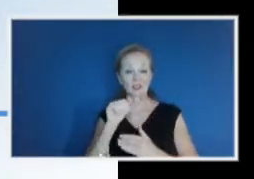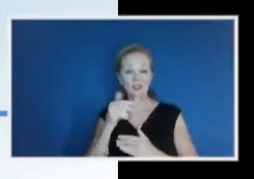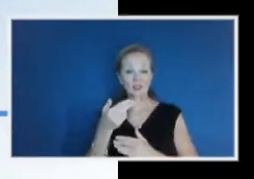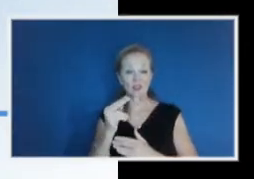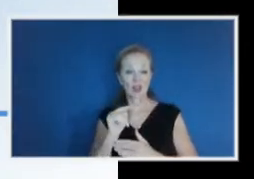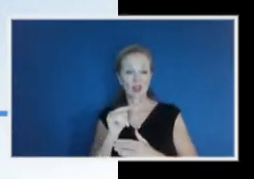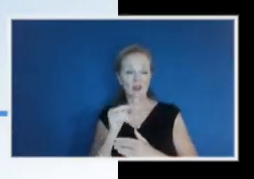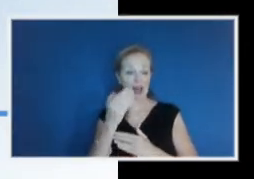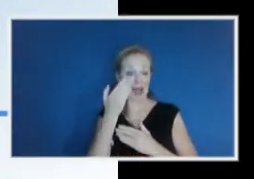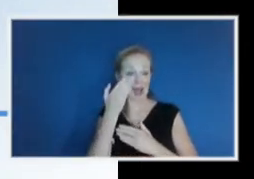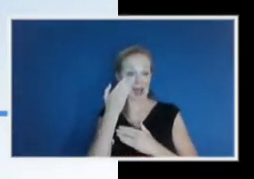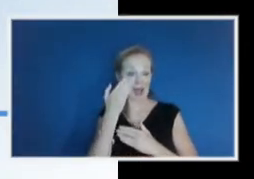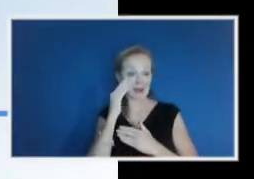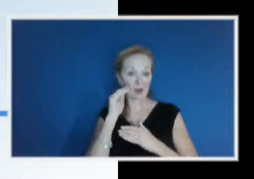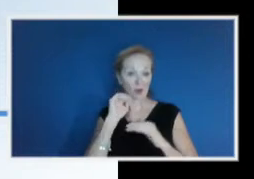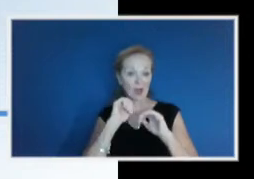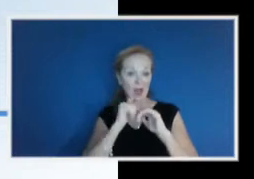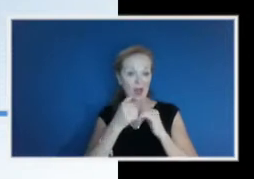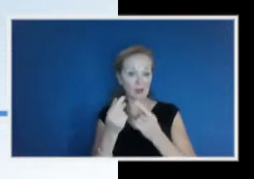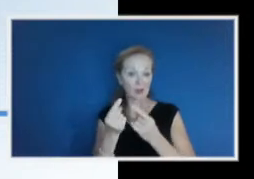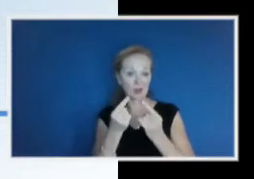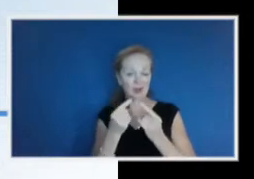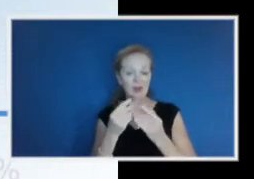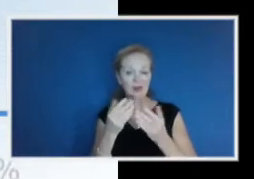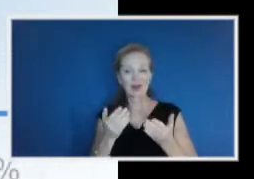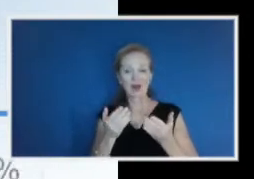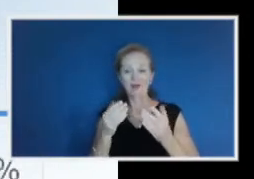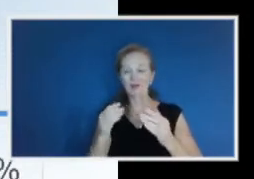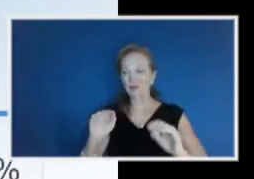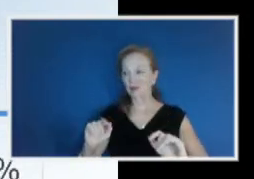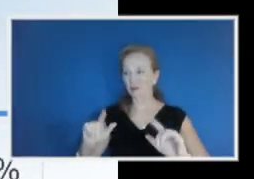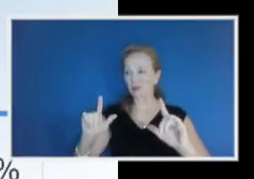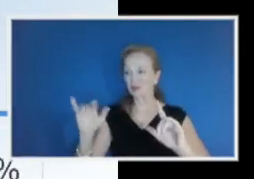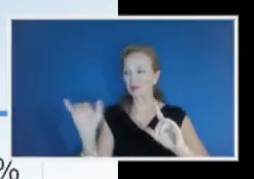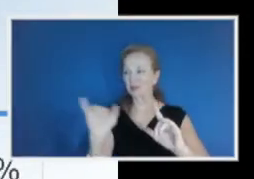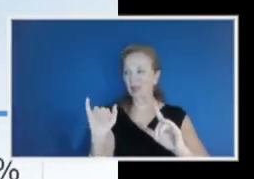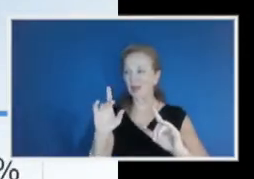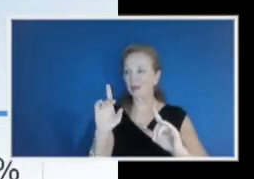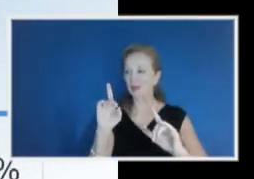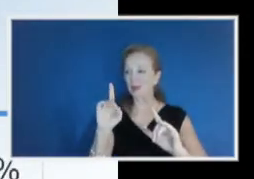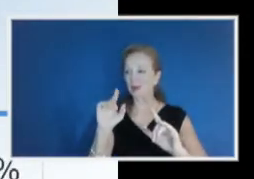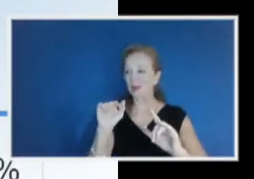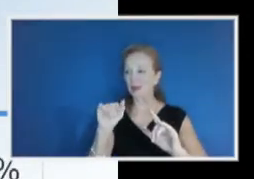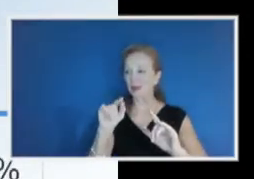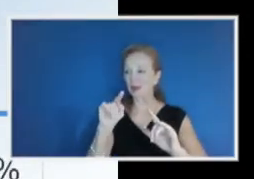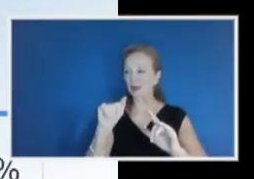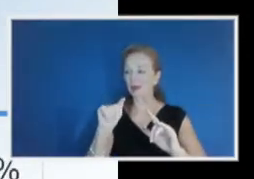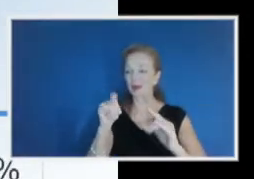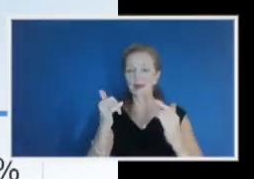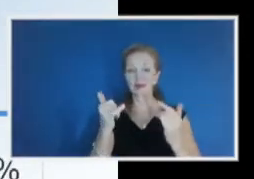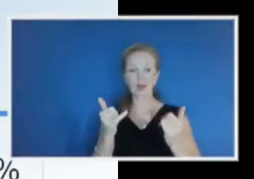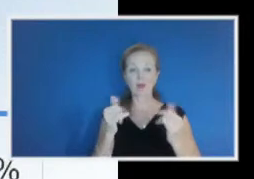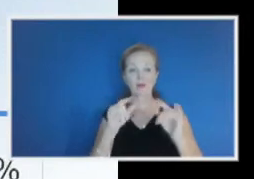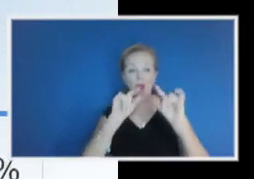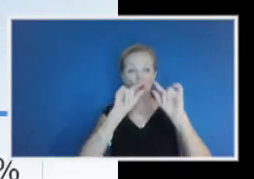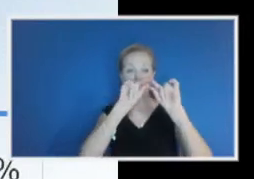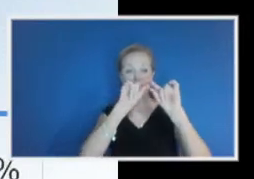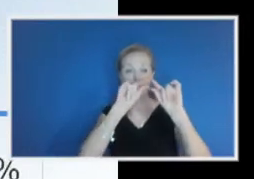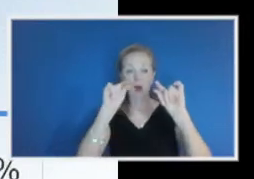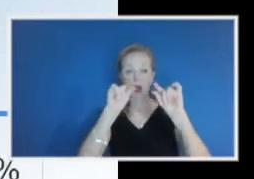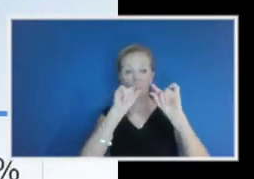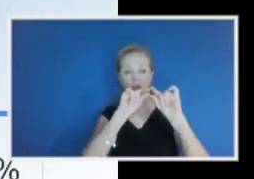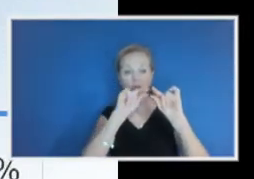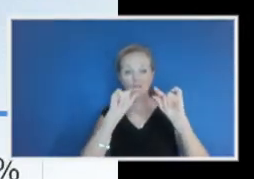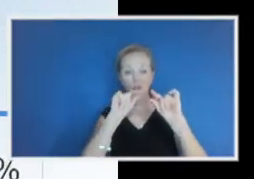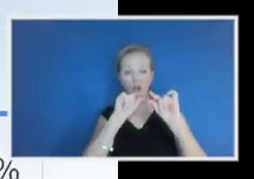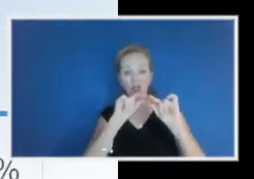that. And it just gives you a visual of that same data. And now we have bar charts. So lots of different ways to see the